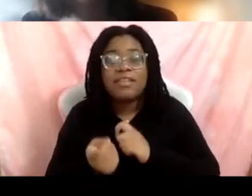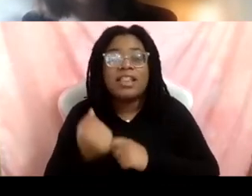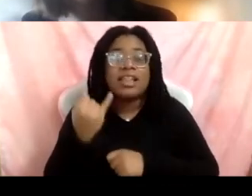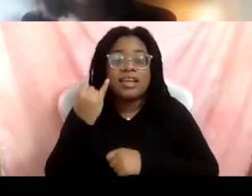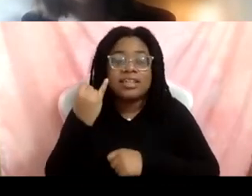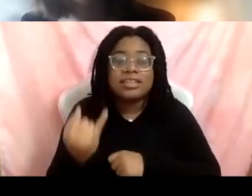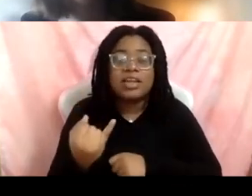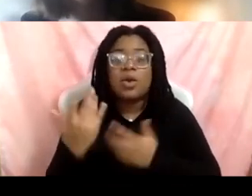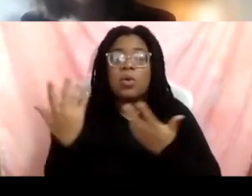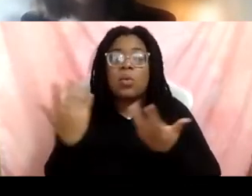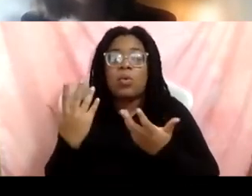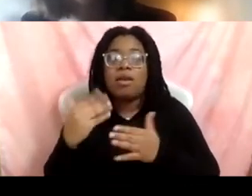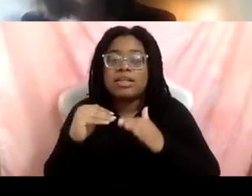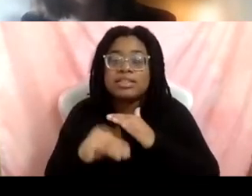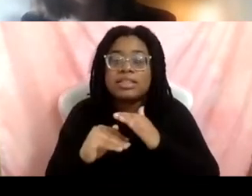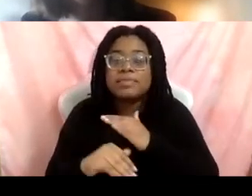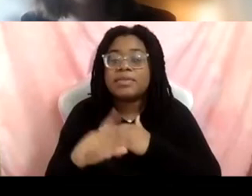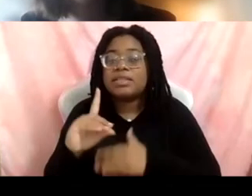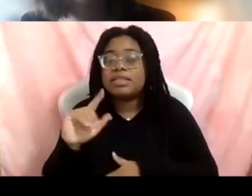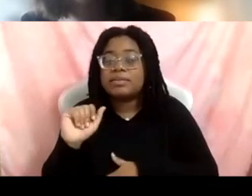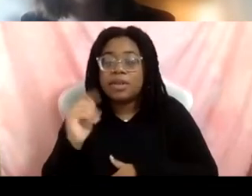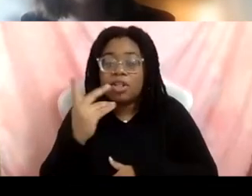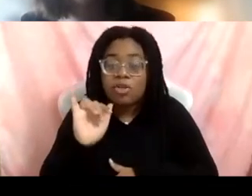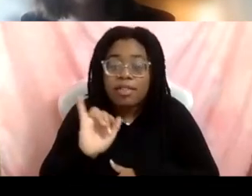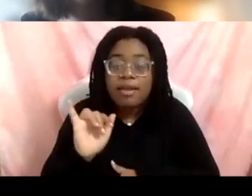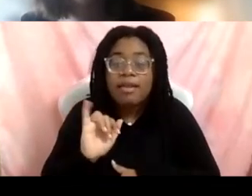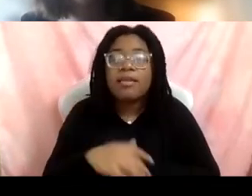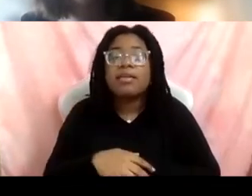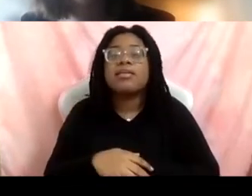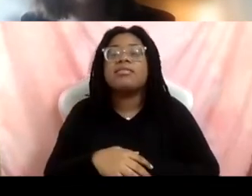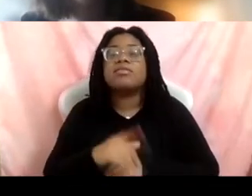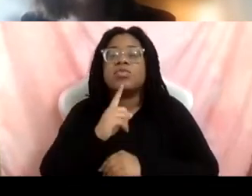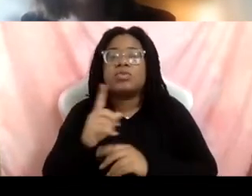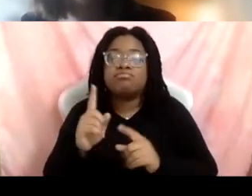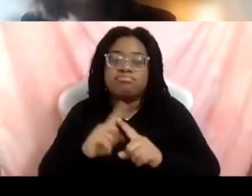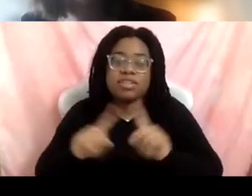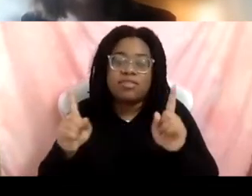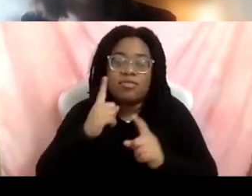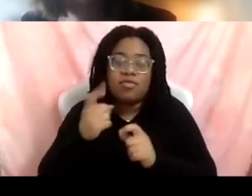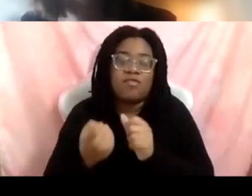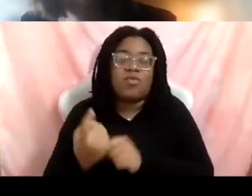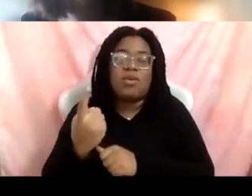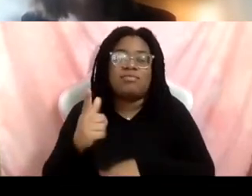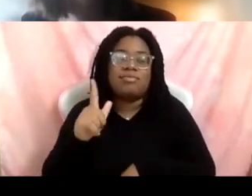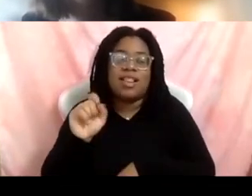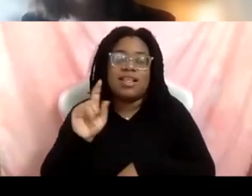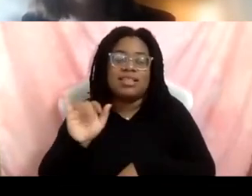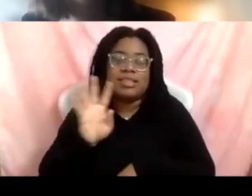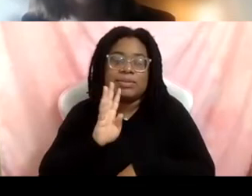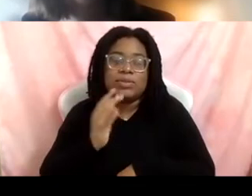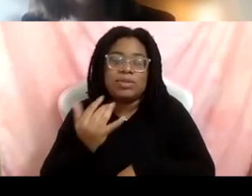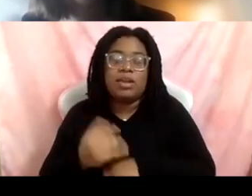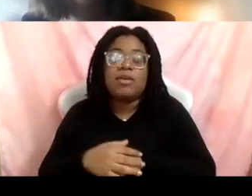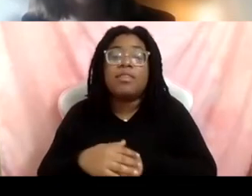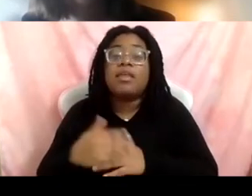what, accessibility or disability looks like. It's very different for everyone. And just a constant